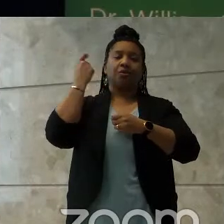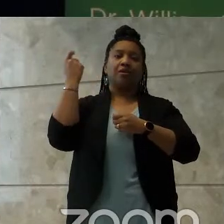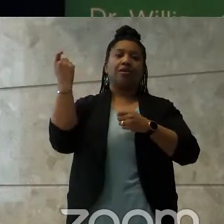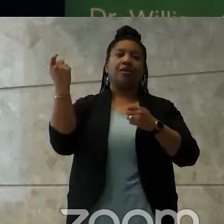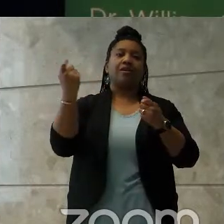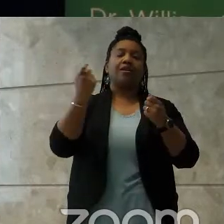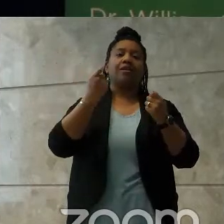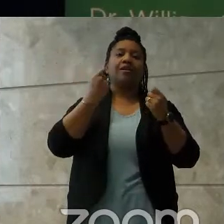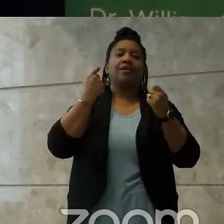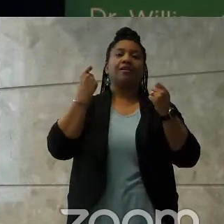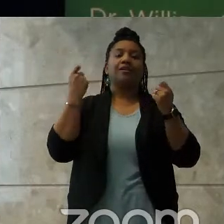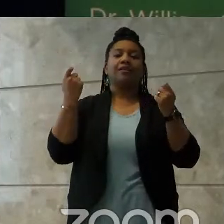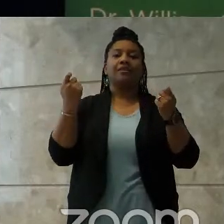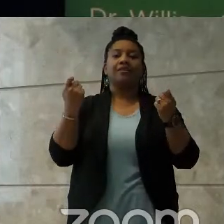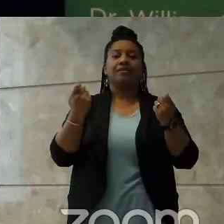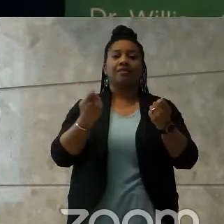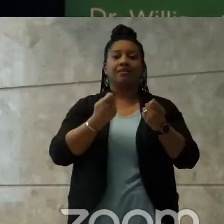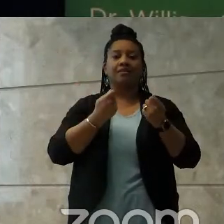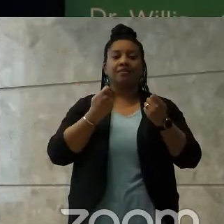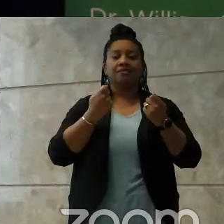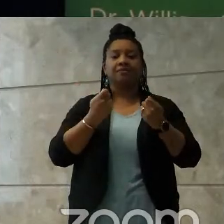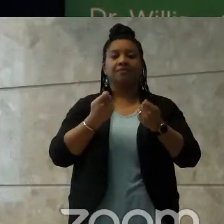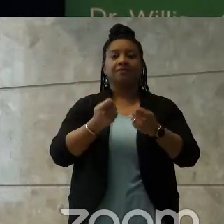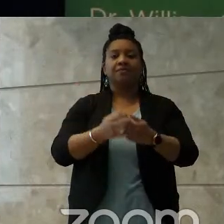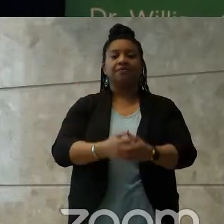is won.